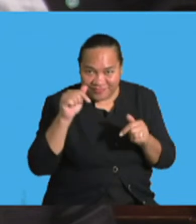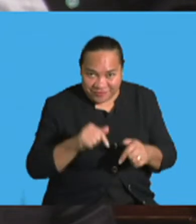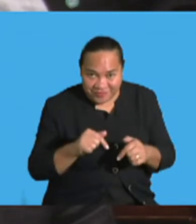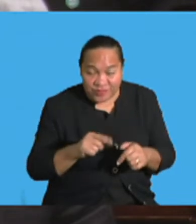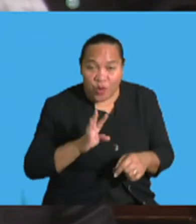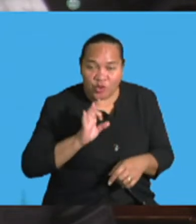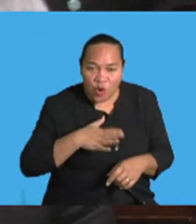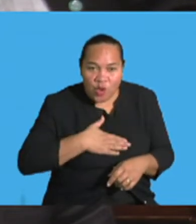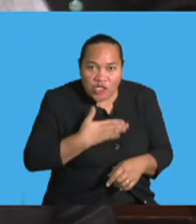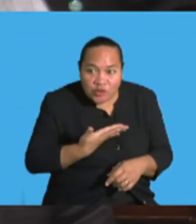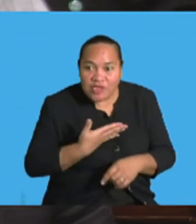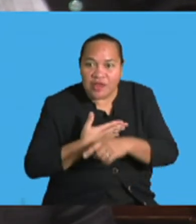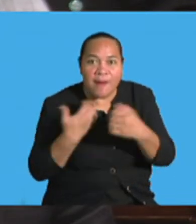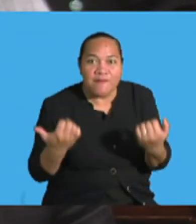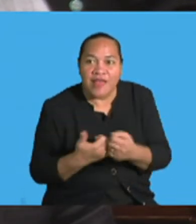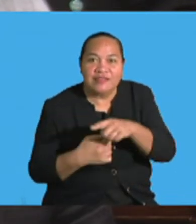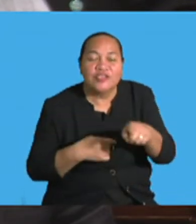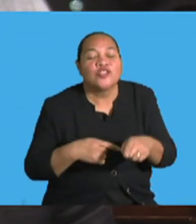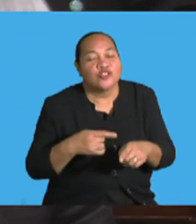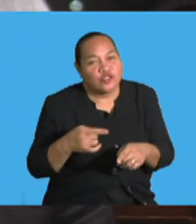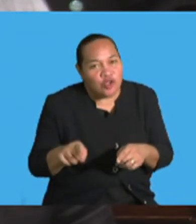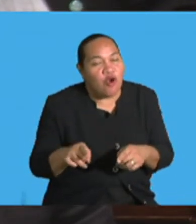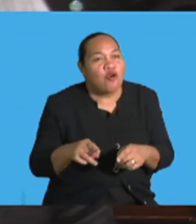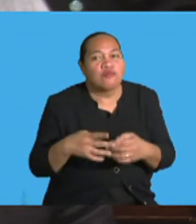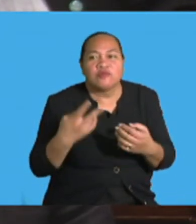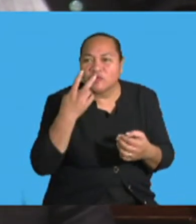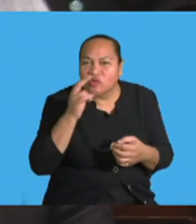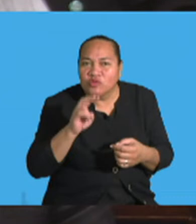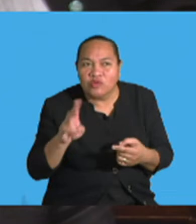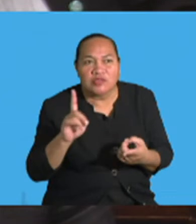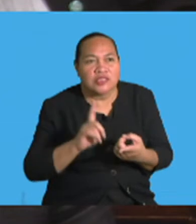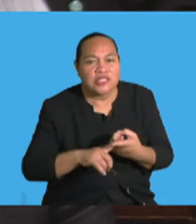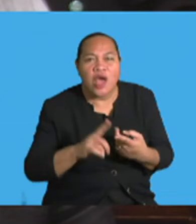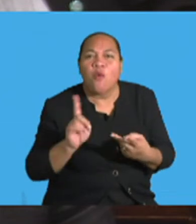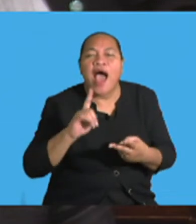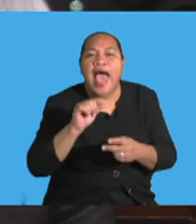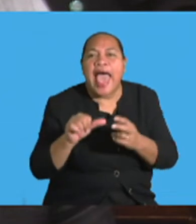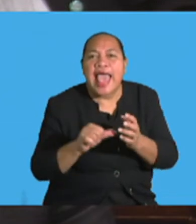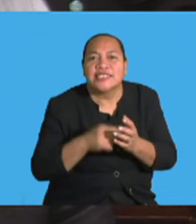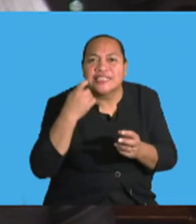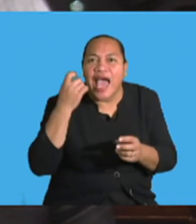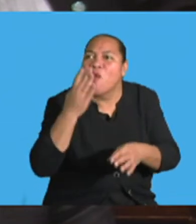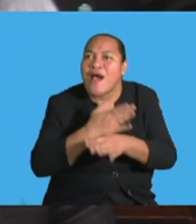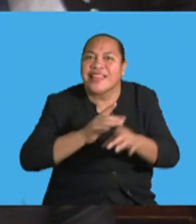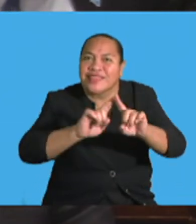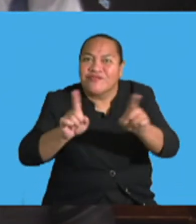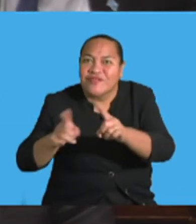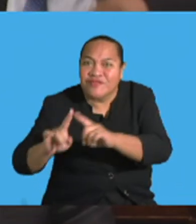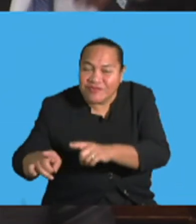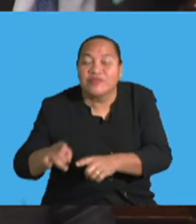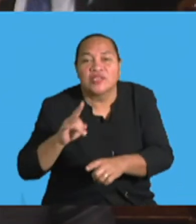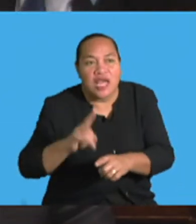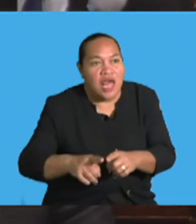interest in Fiji are tourism, meat worker, processing and aged care. Mr. Speaker, the Pacific